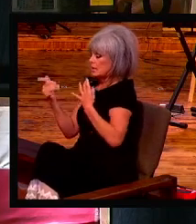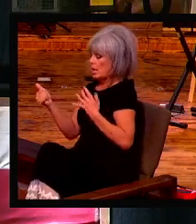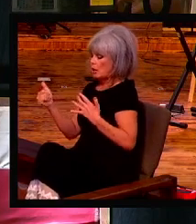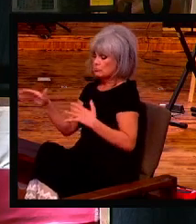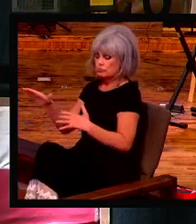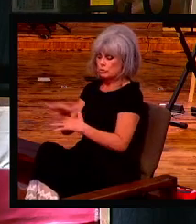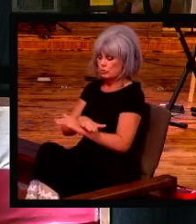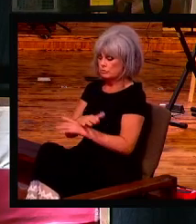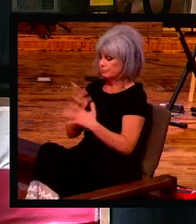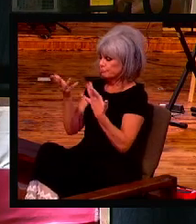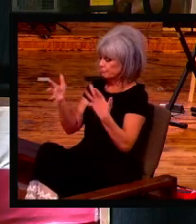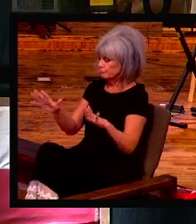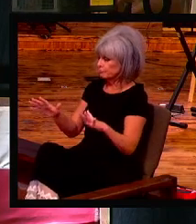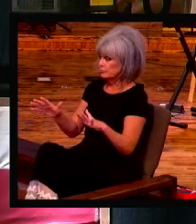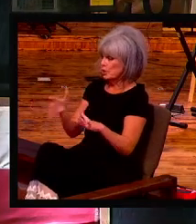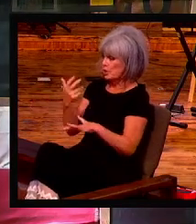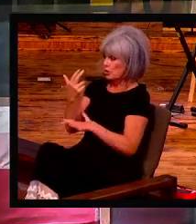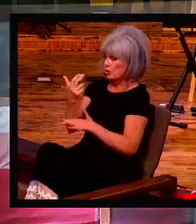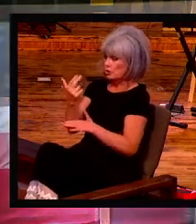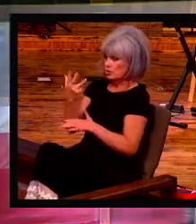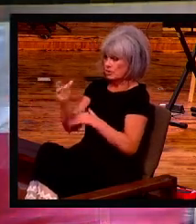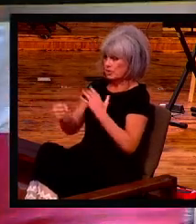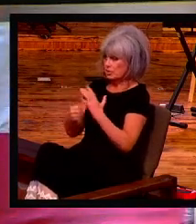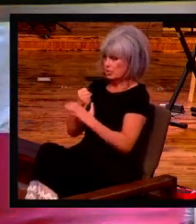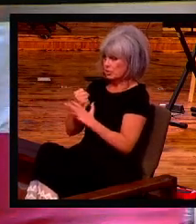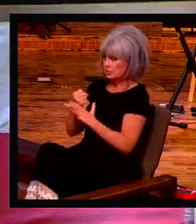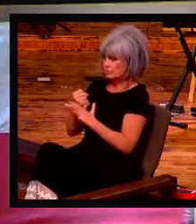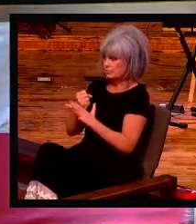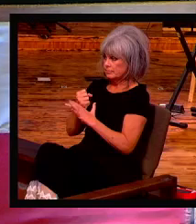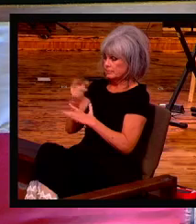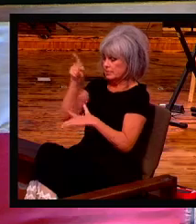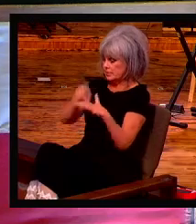a 13-year cycle